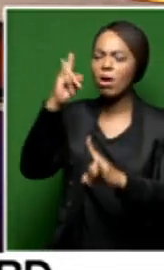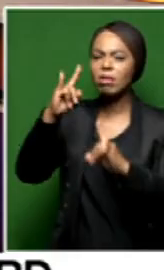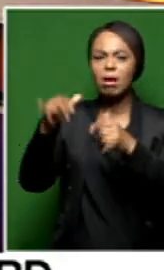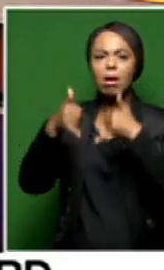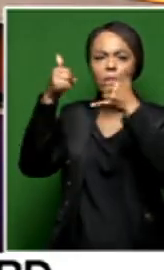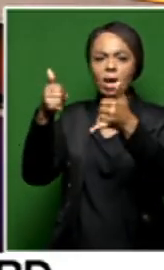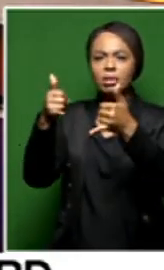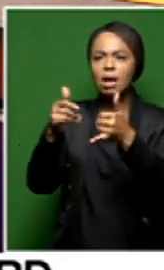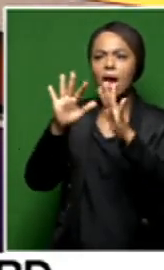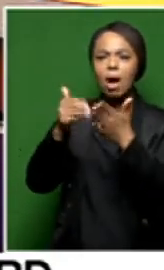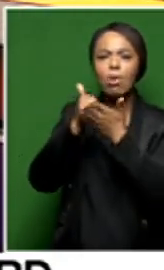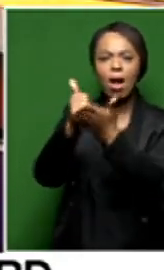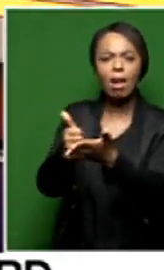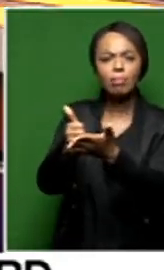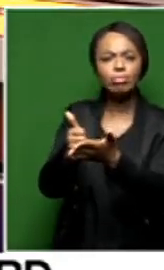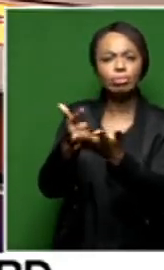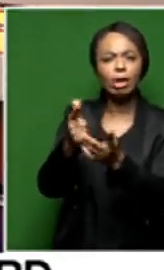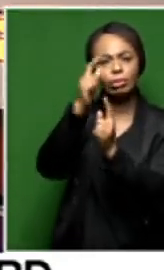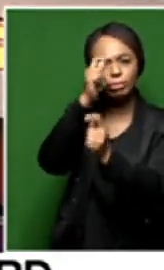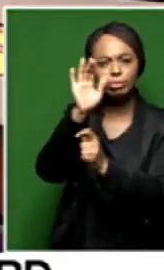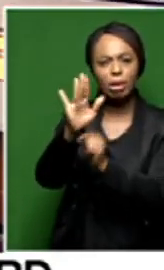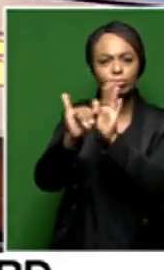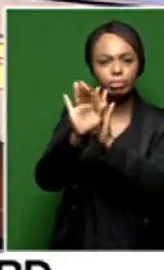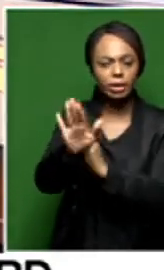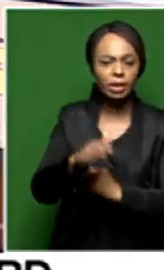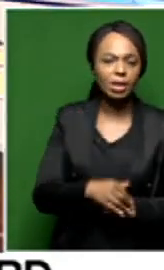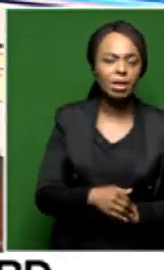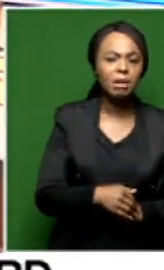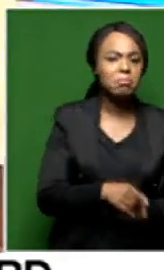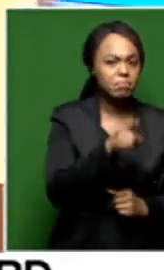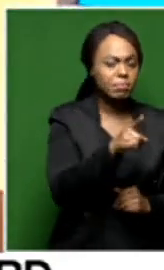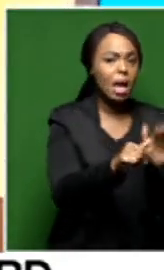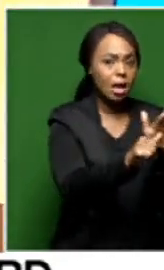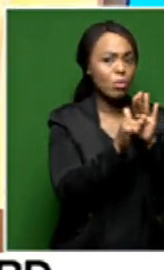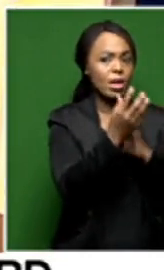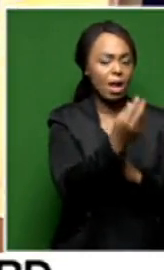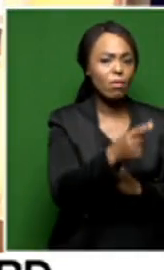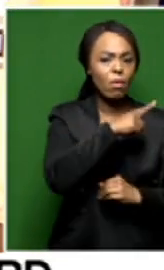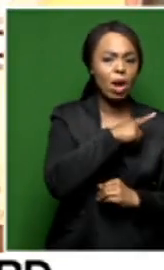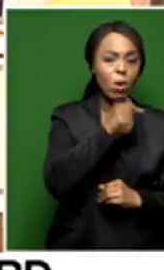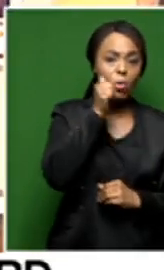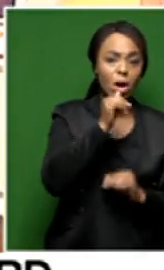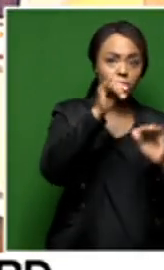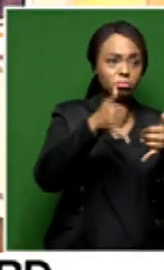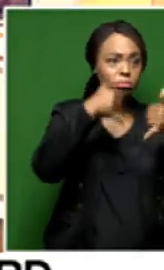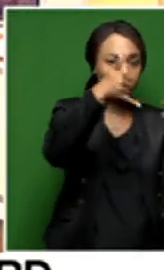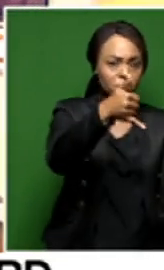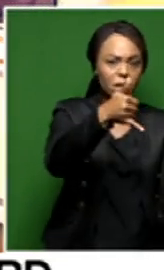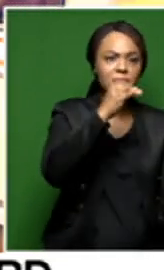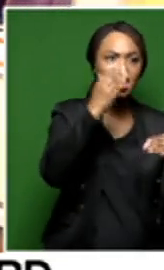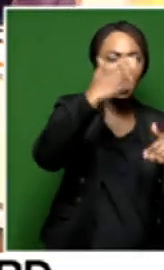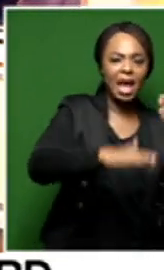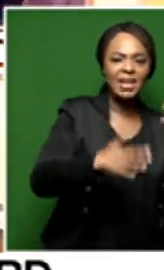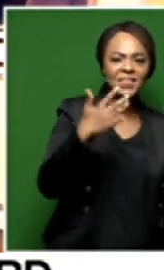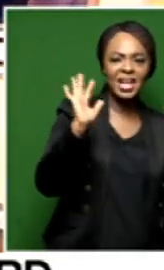agency's reputation? I think it's absolutely important. You know, one of the things is when you win that, it's not the end, like I said. It's not